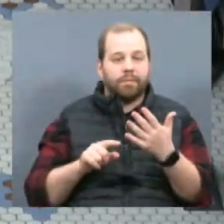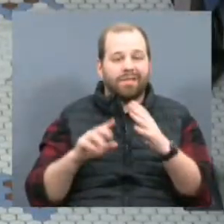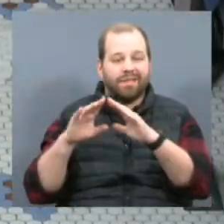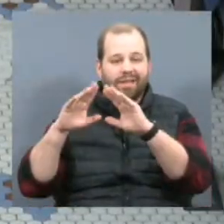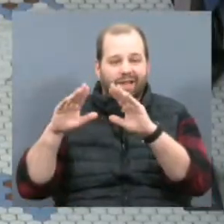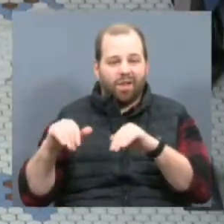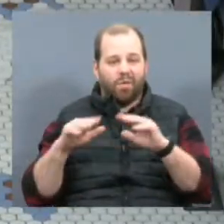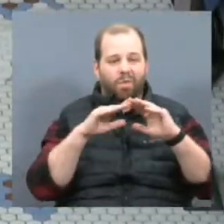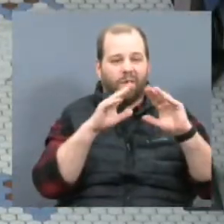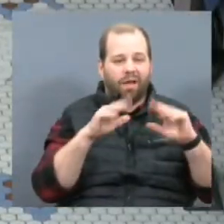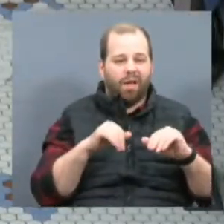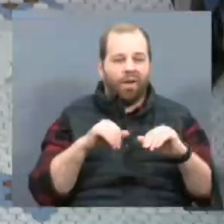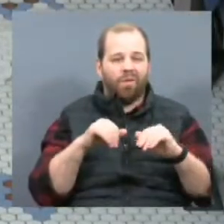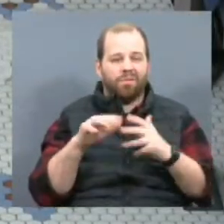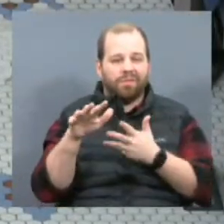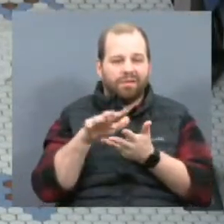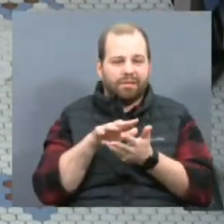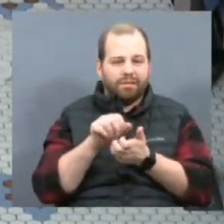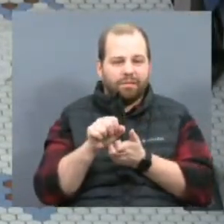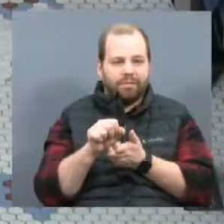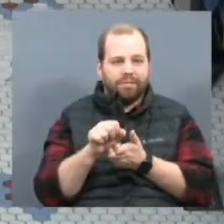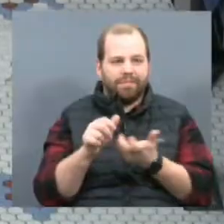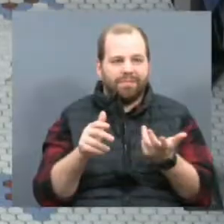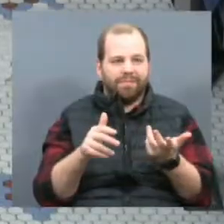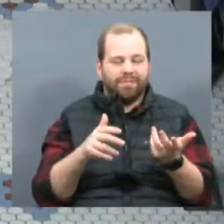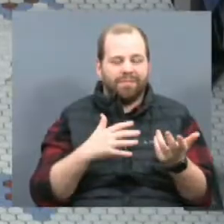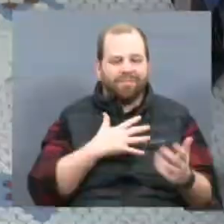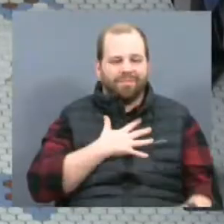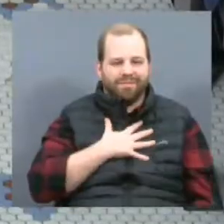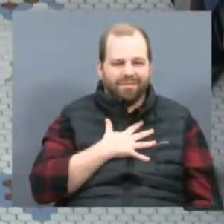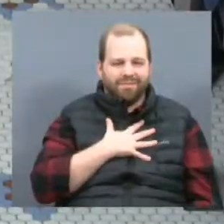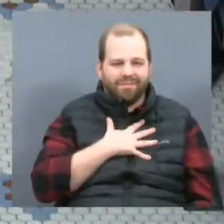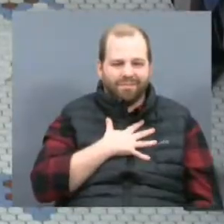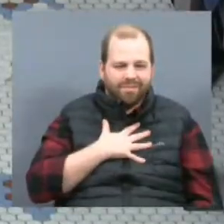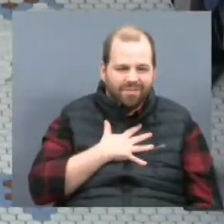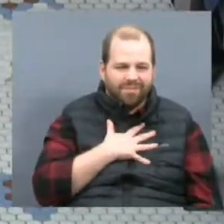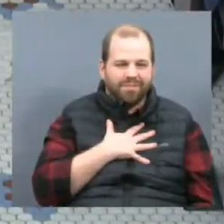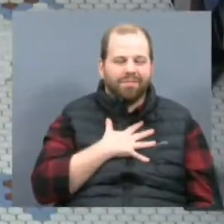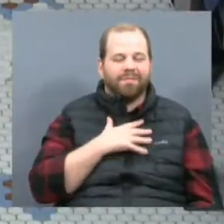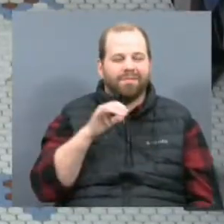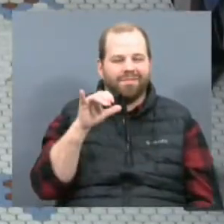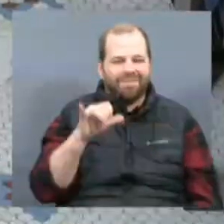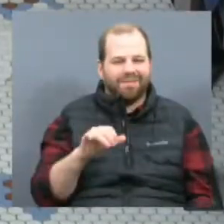of the houses, that's something that just really hurts our heart in the neighborhood.